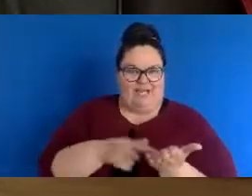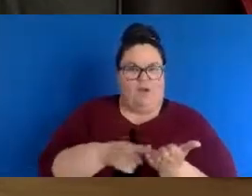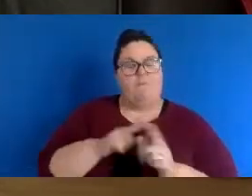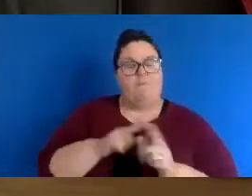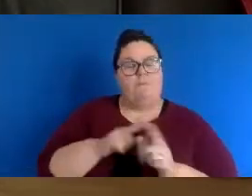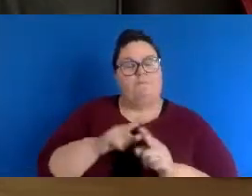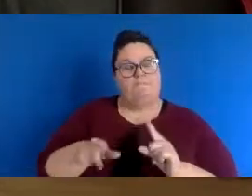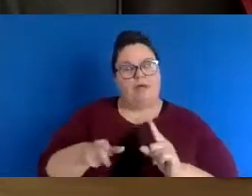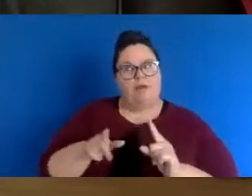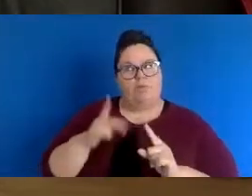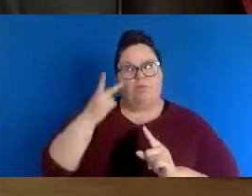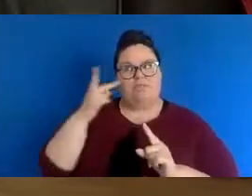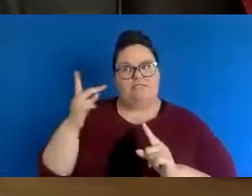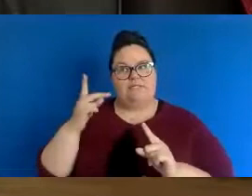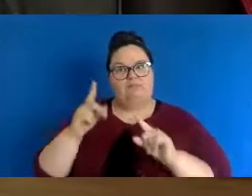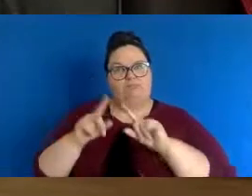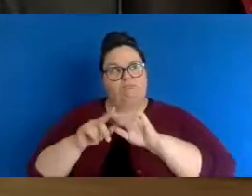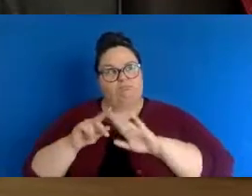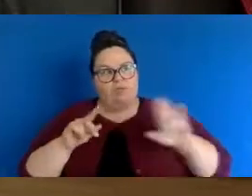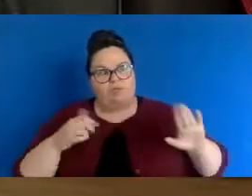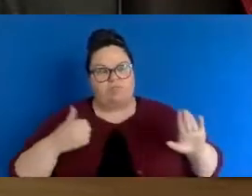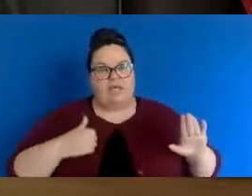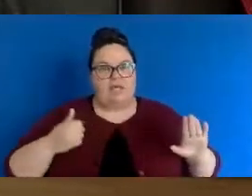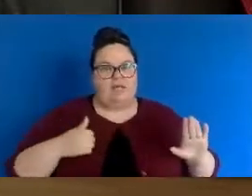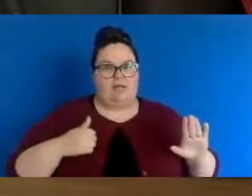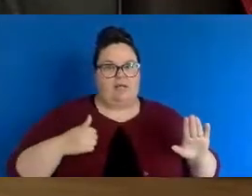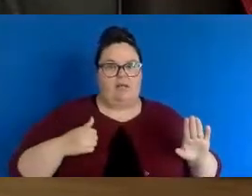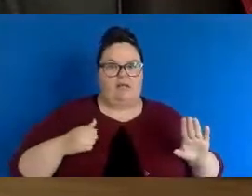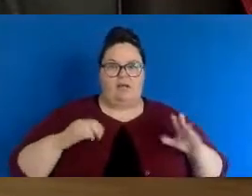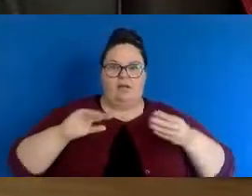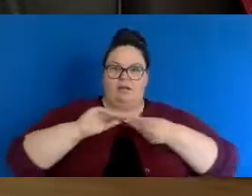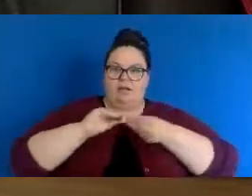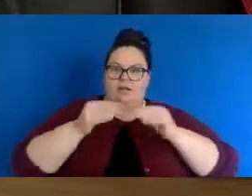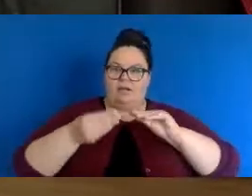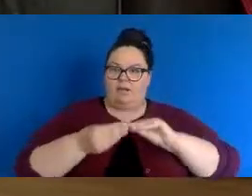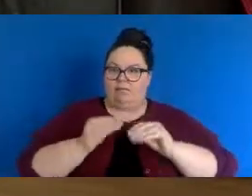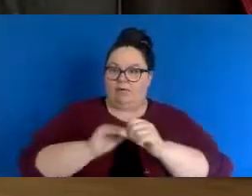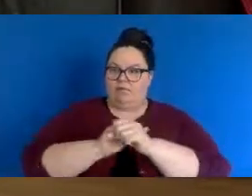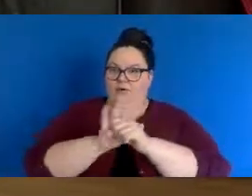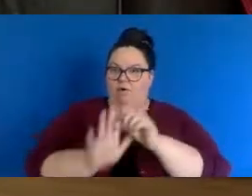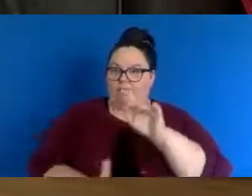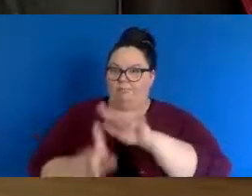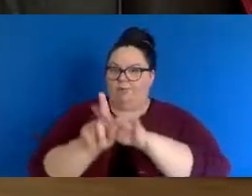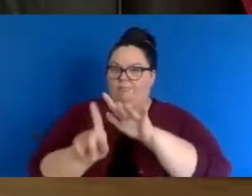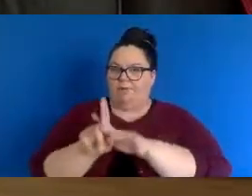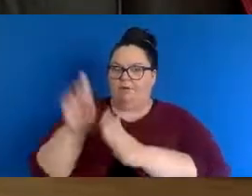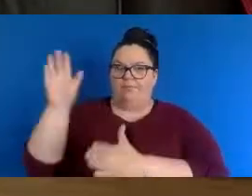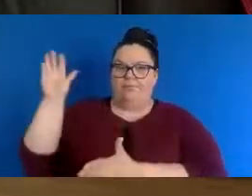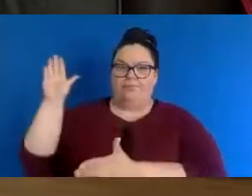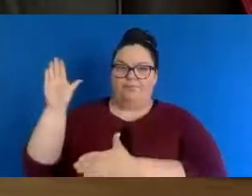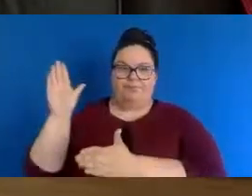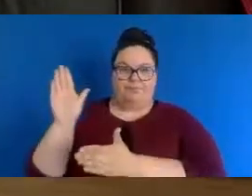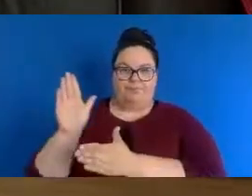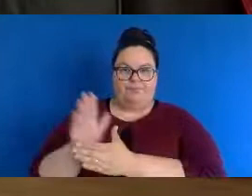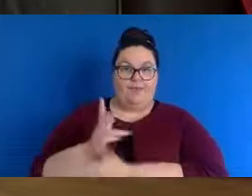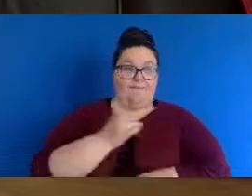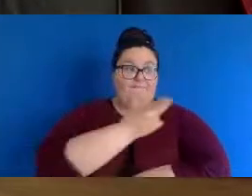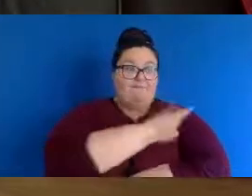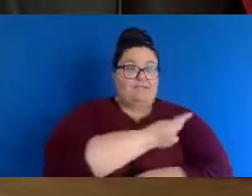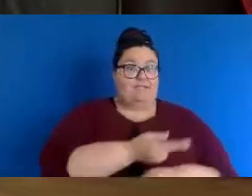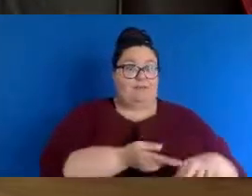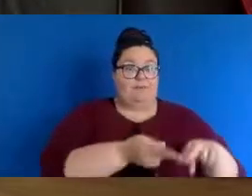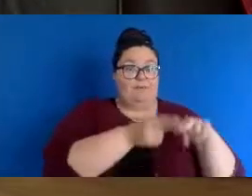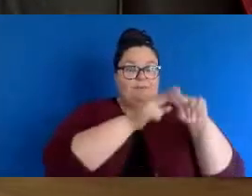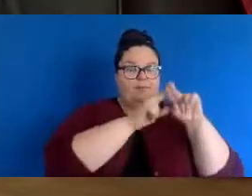seeing across the country is the number of cases decreasing as the vaccination rates have gone up. And we are seeing that whoever is